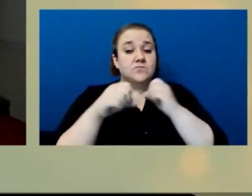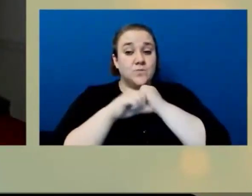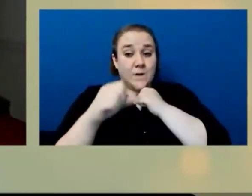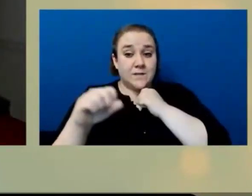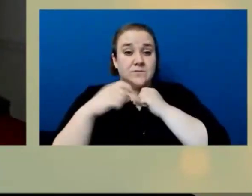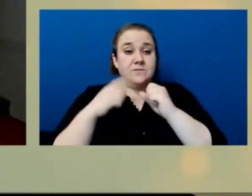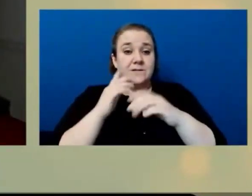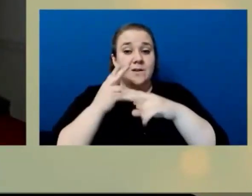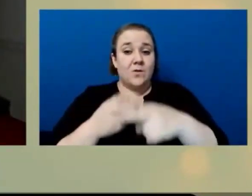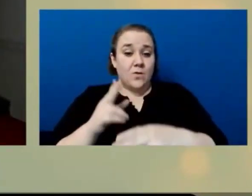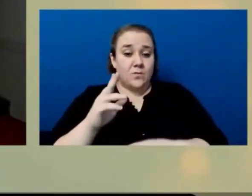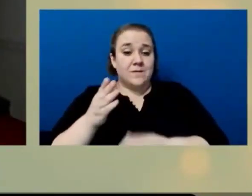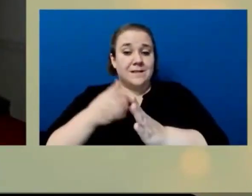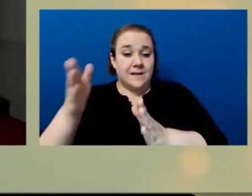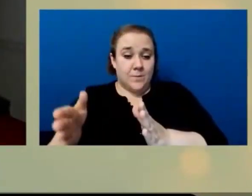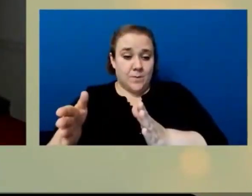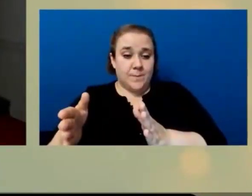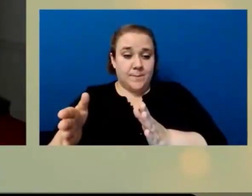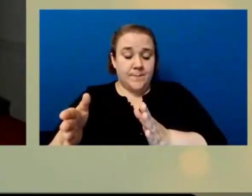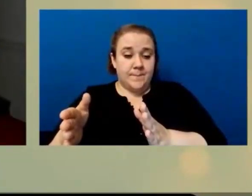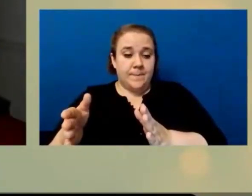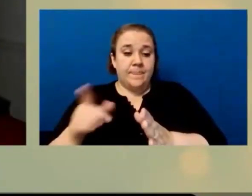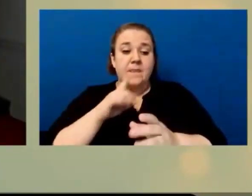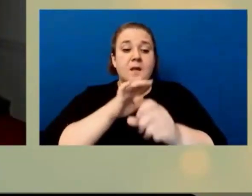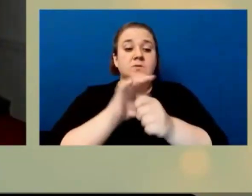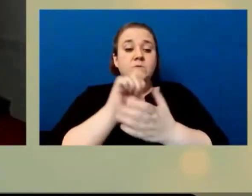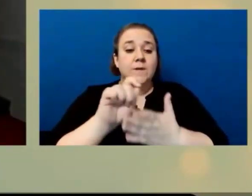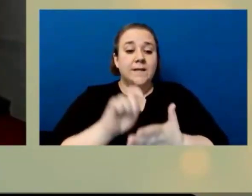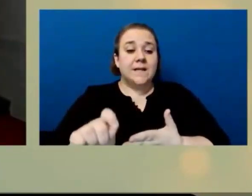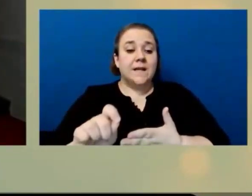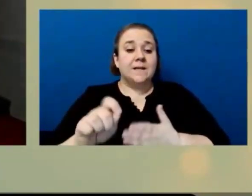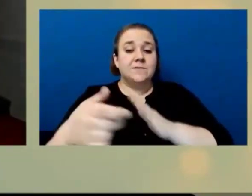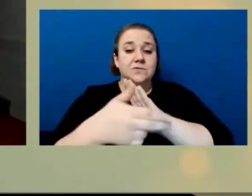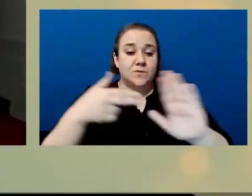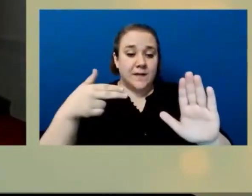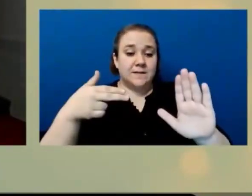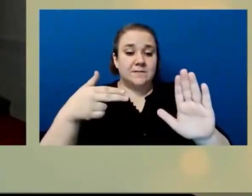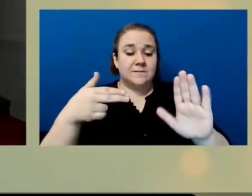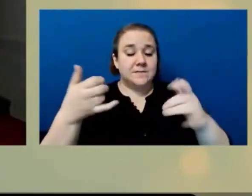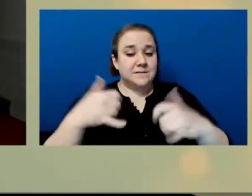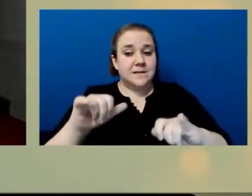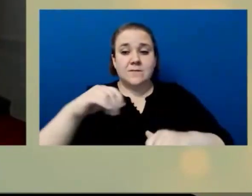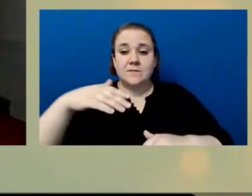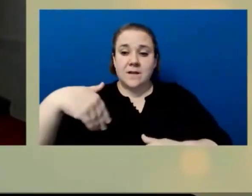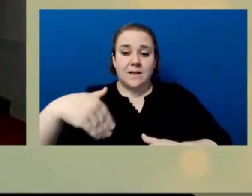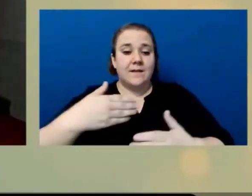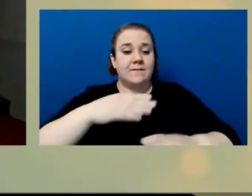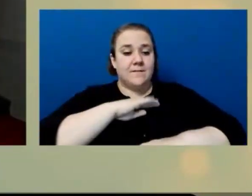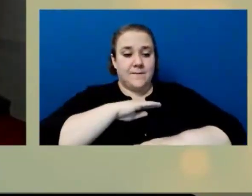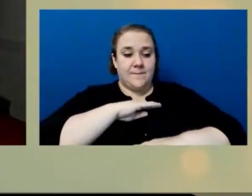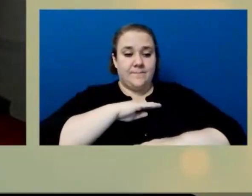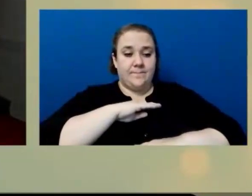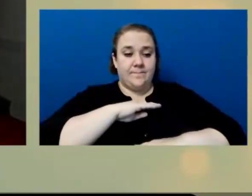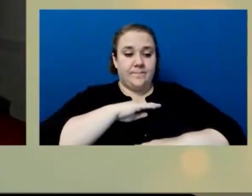stretched to call neighbor, a promise written and enshrined and yet